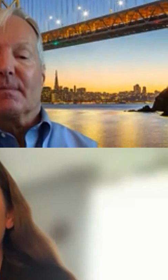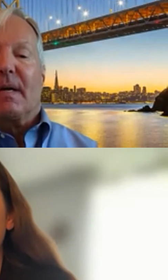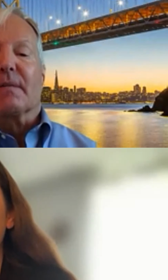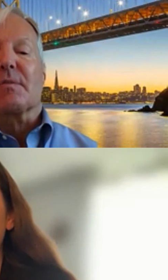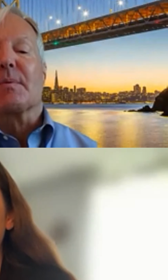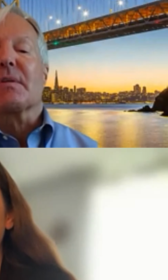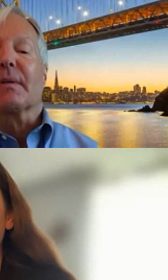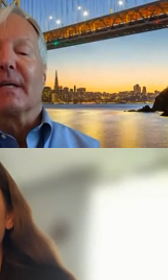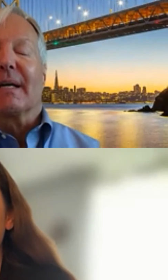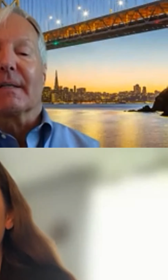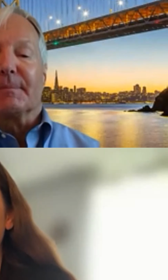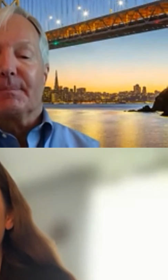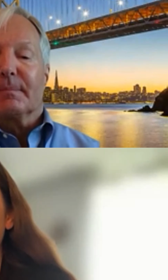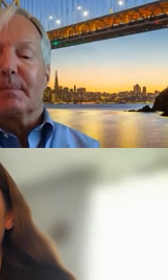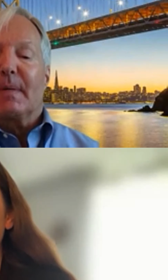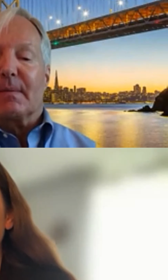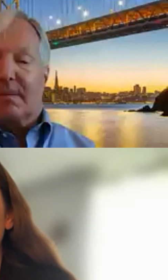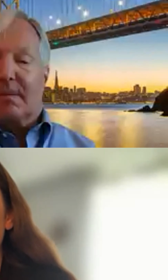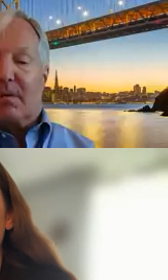that kind of specific data?